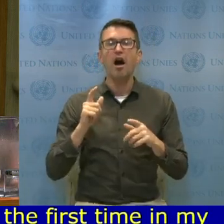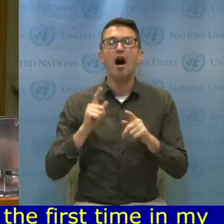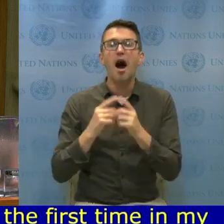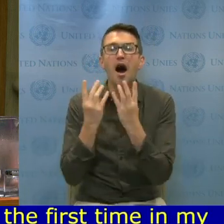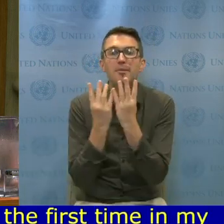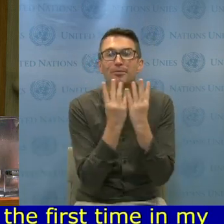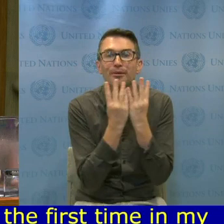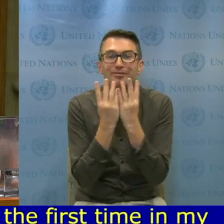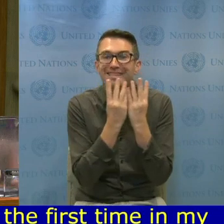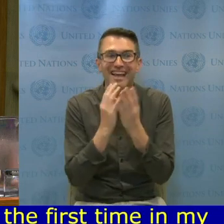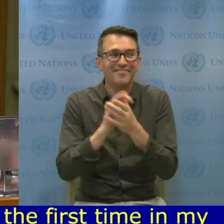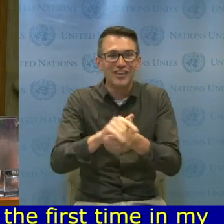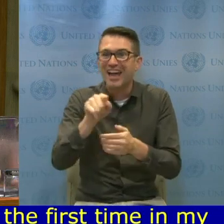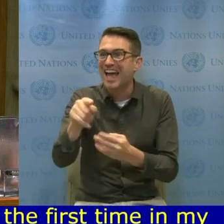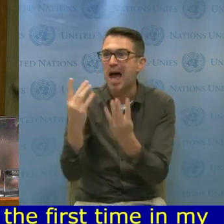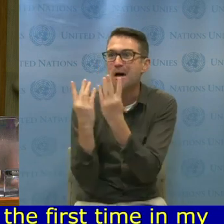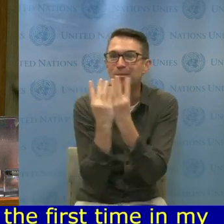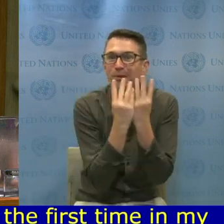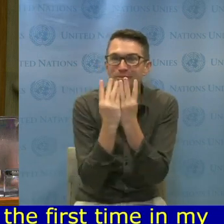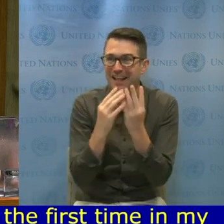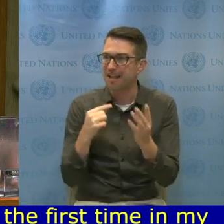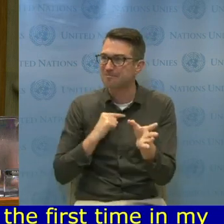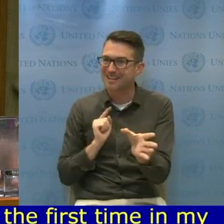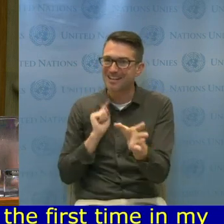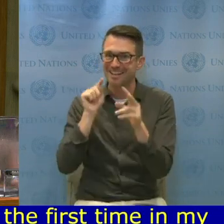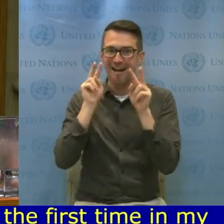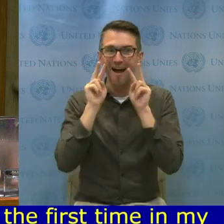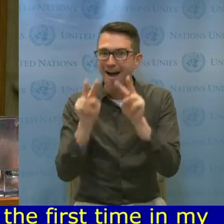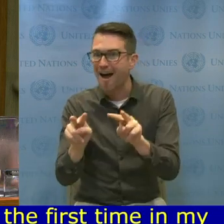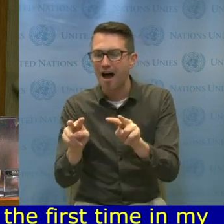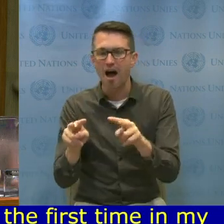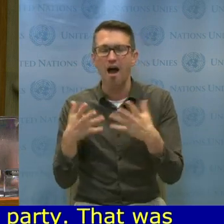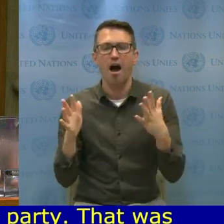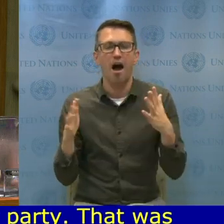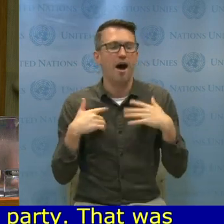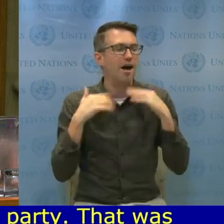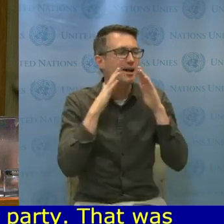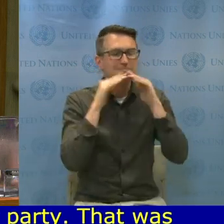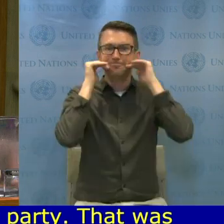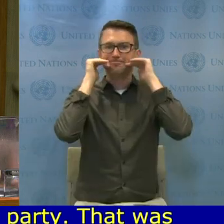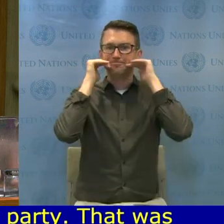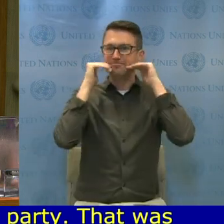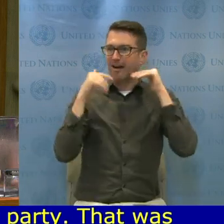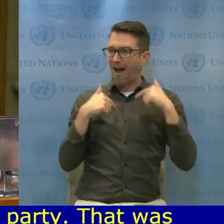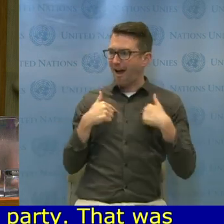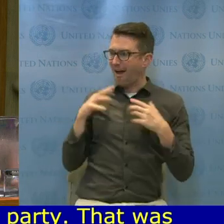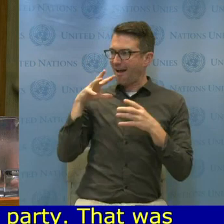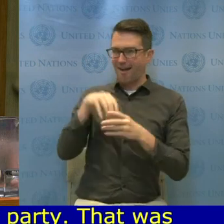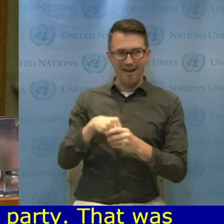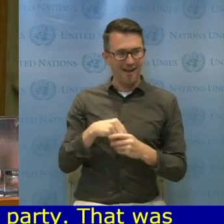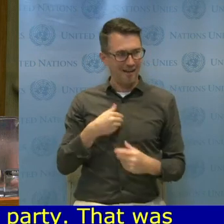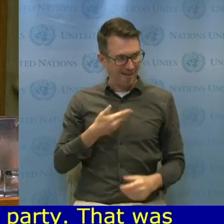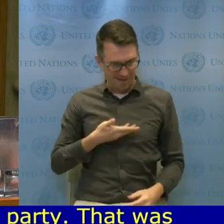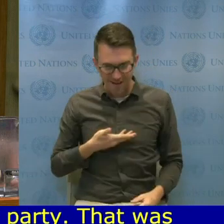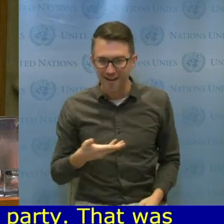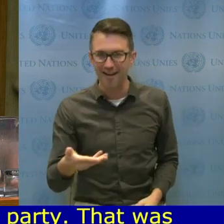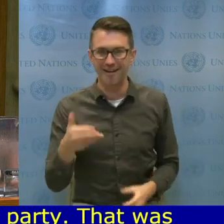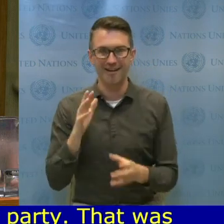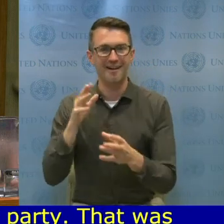that moment. I didn't have the words for it back then, but